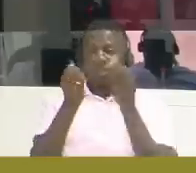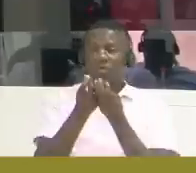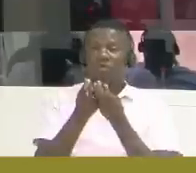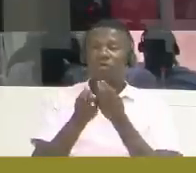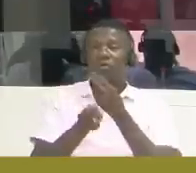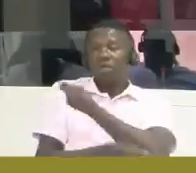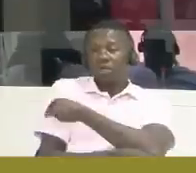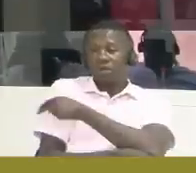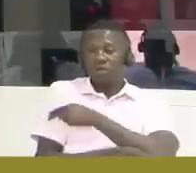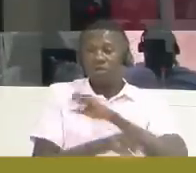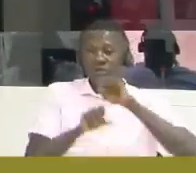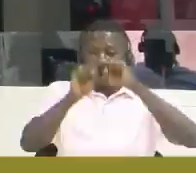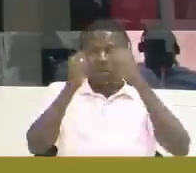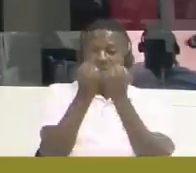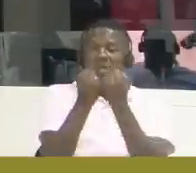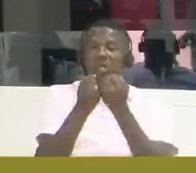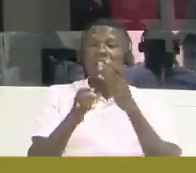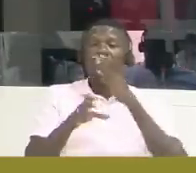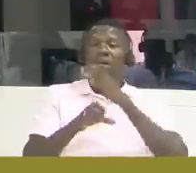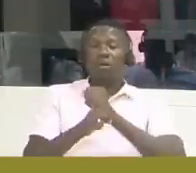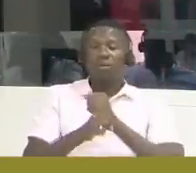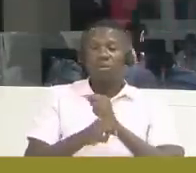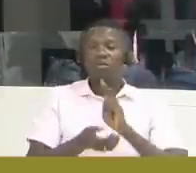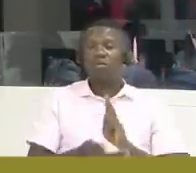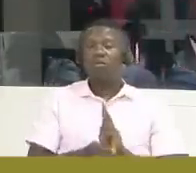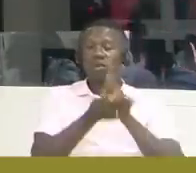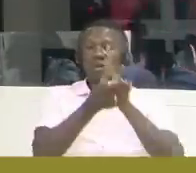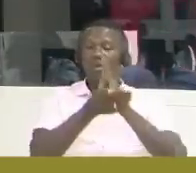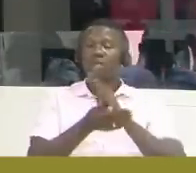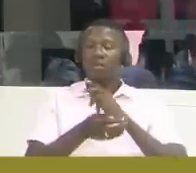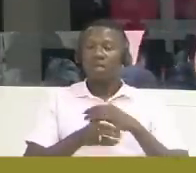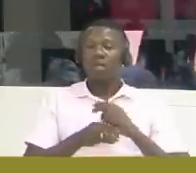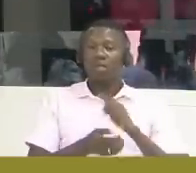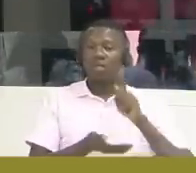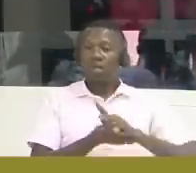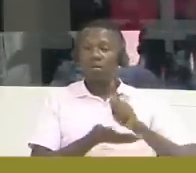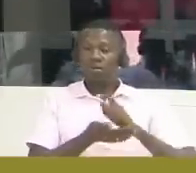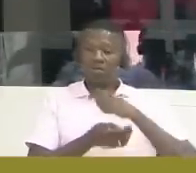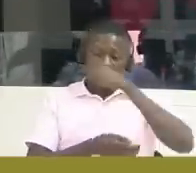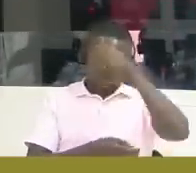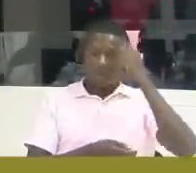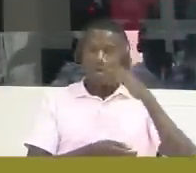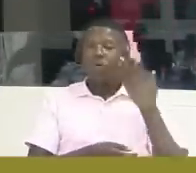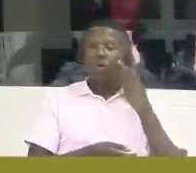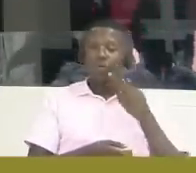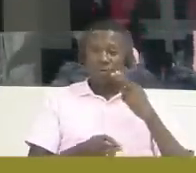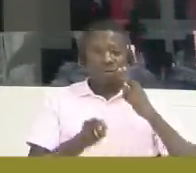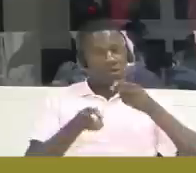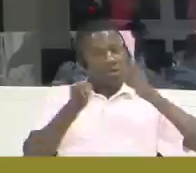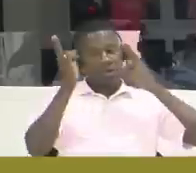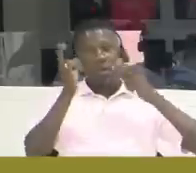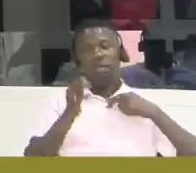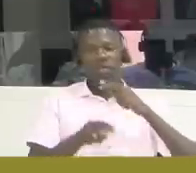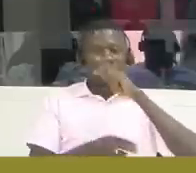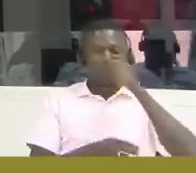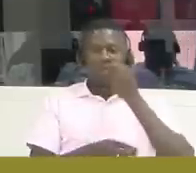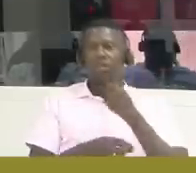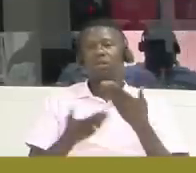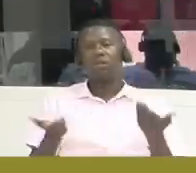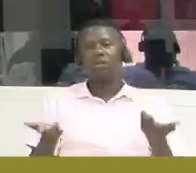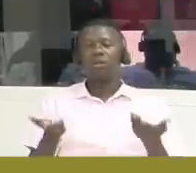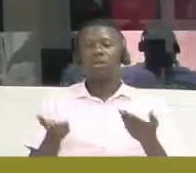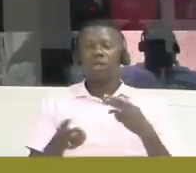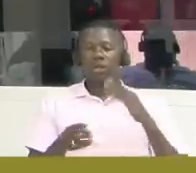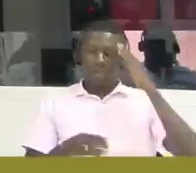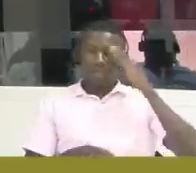in rendering first aid and ambulance service when he was shot and killed in cold blood. I thank